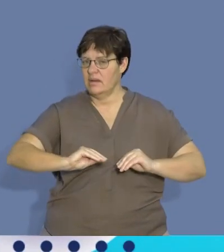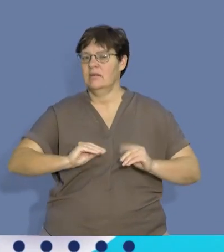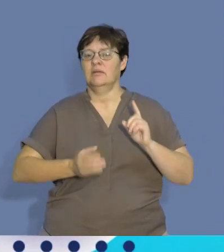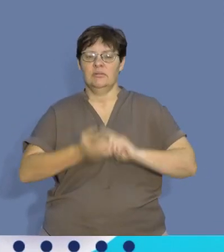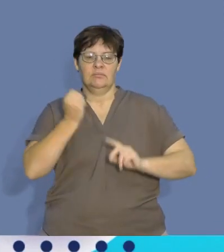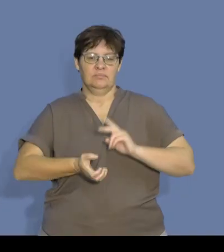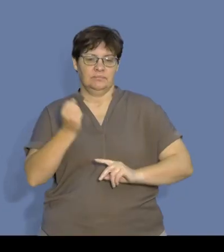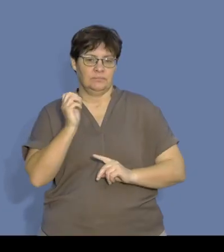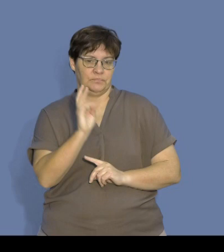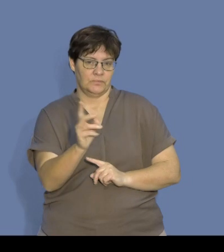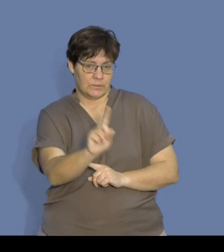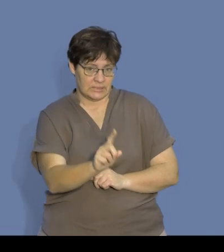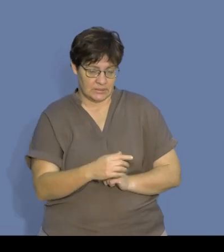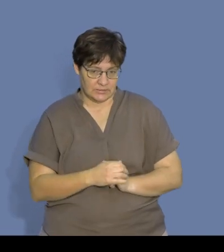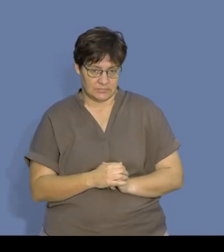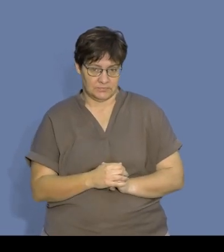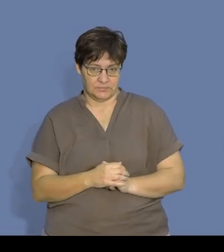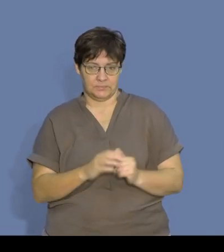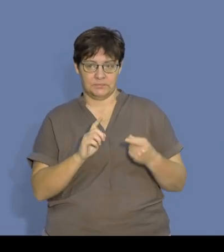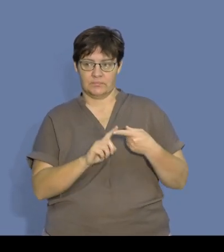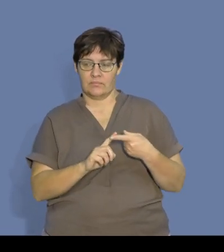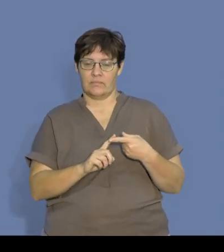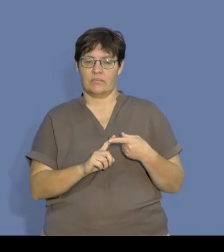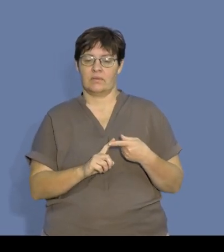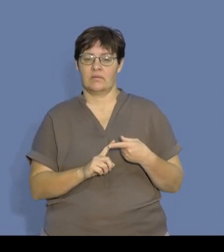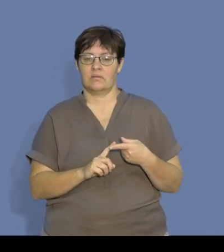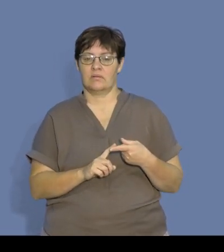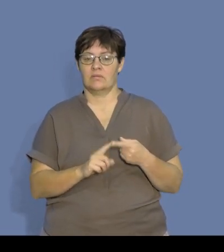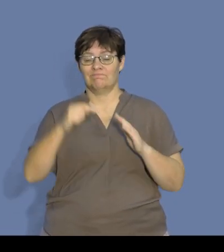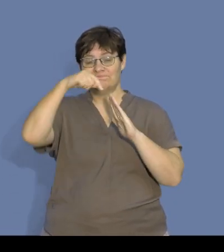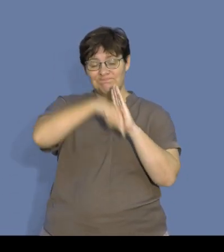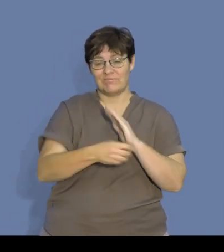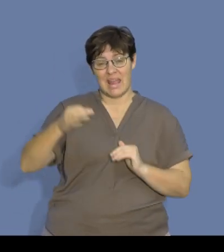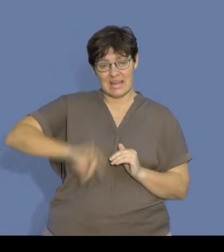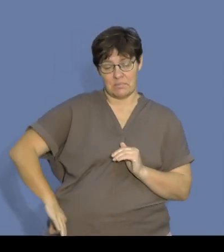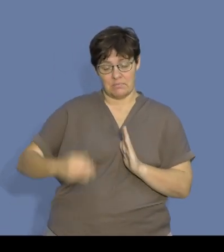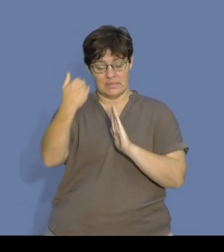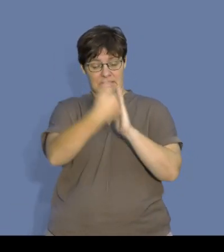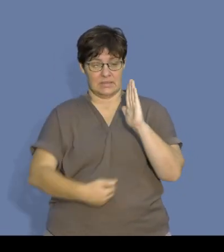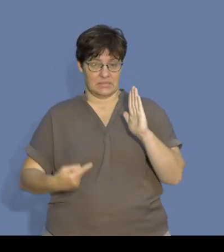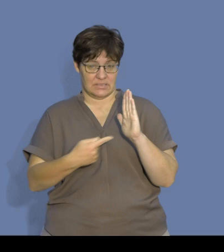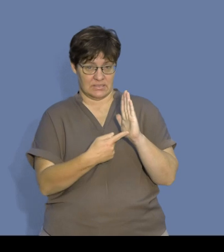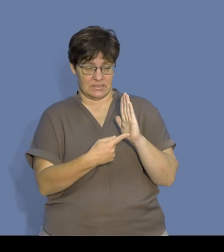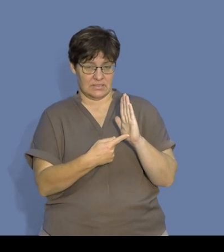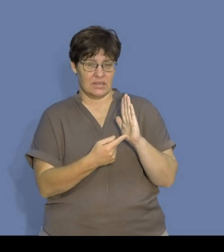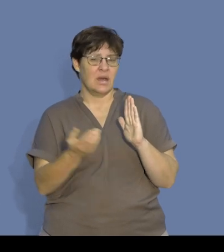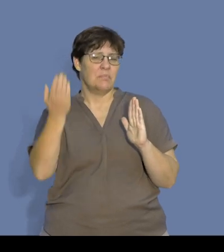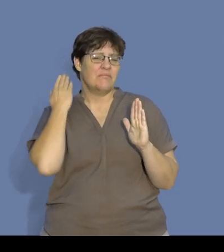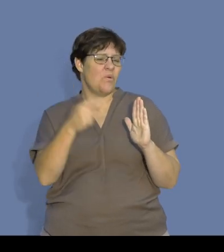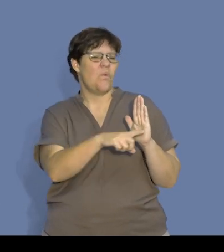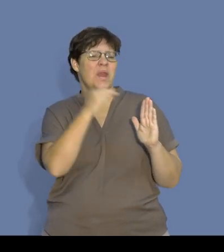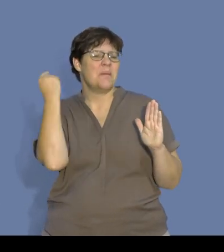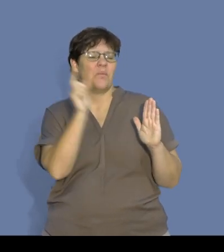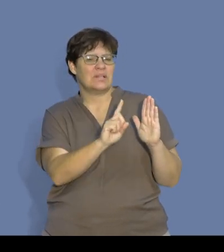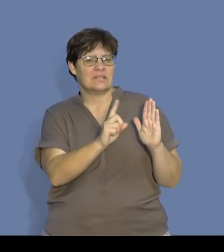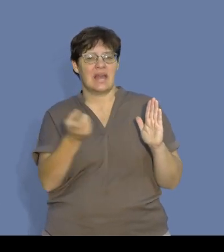lesson are as follows. So your statement of comprehensive income. Now remember previously we called